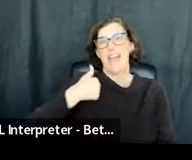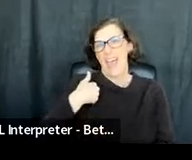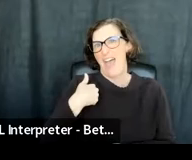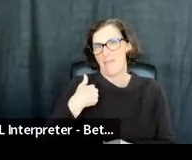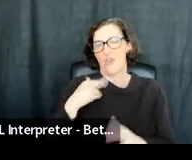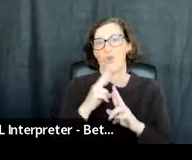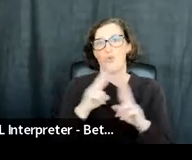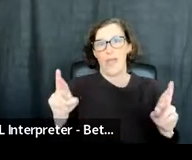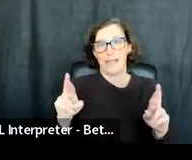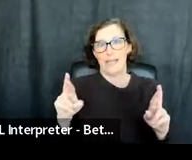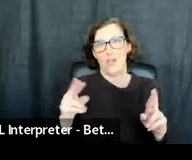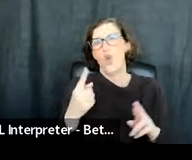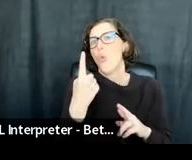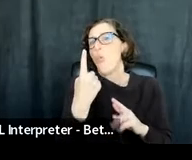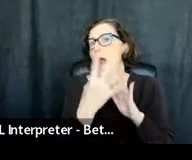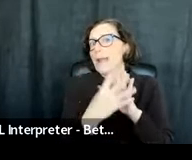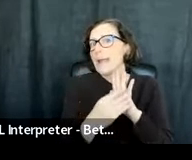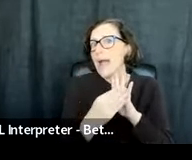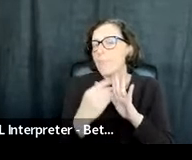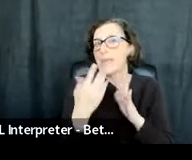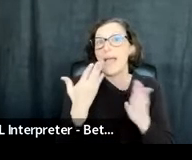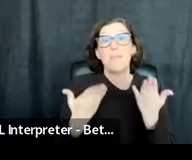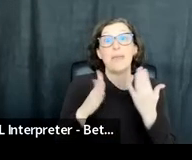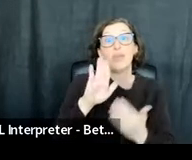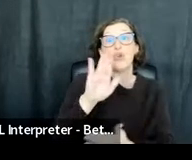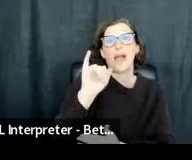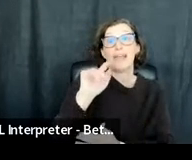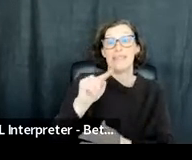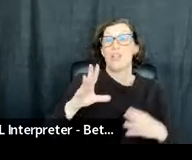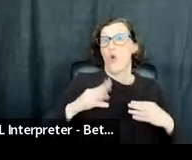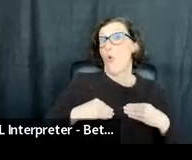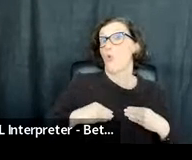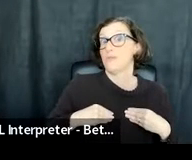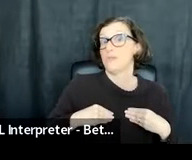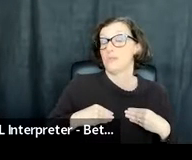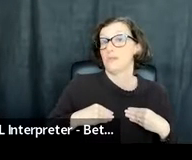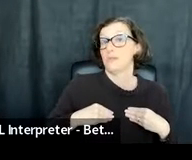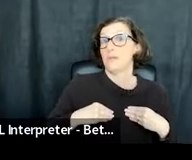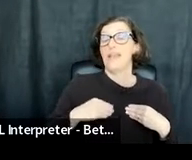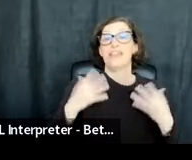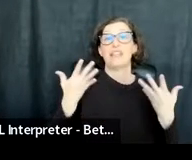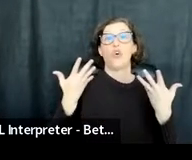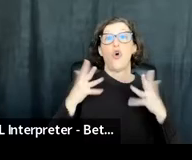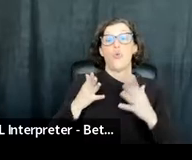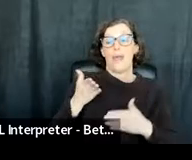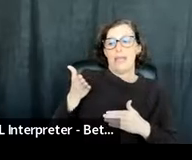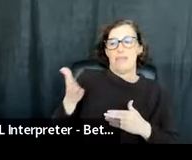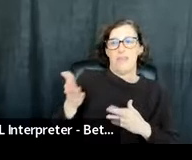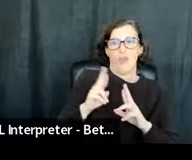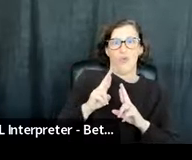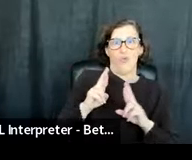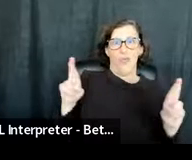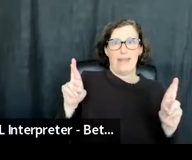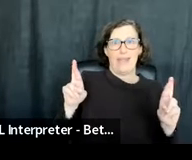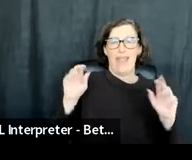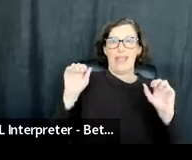of, one copy of, maybe that your IT owns, that has already sitting and can